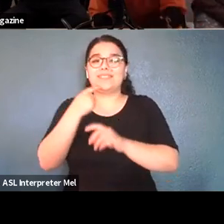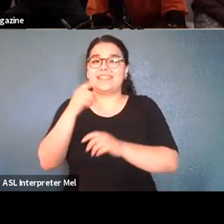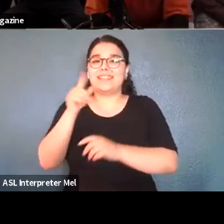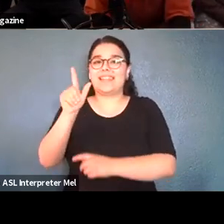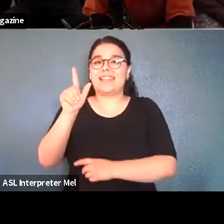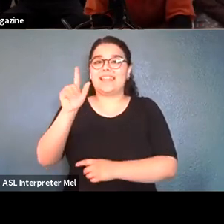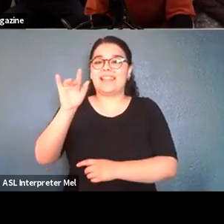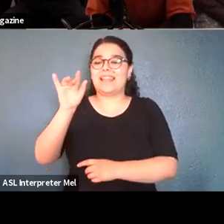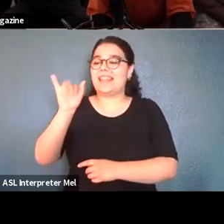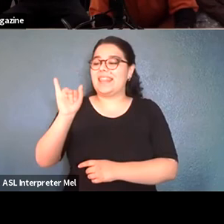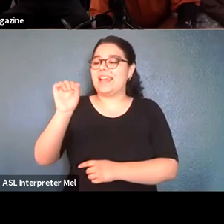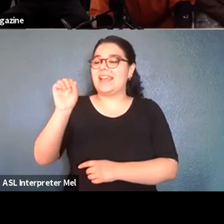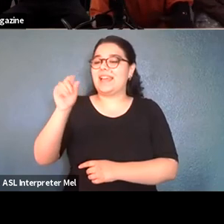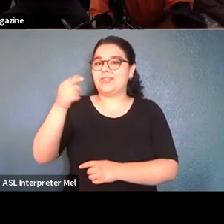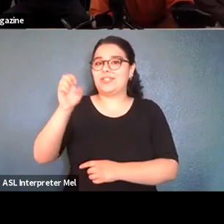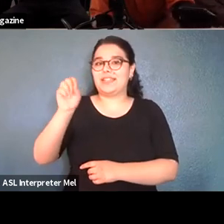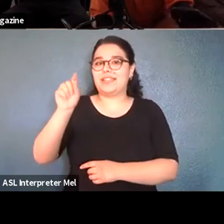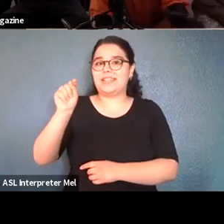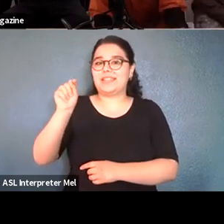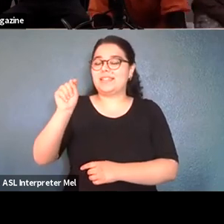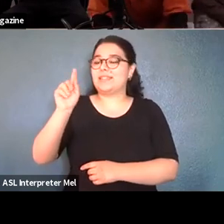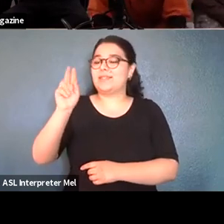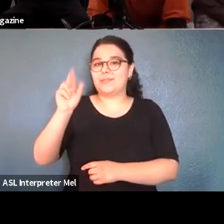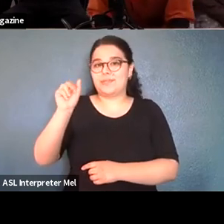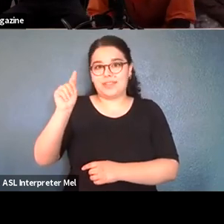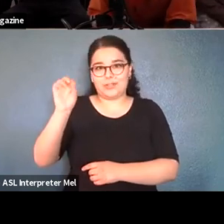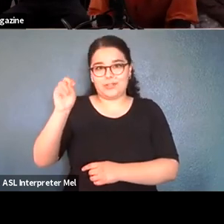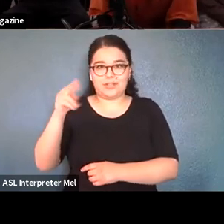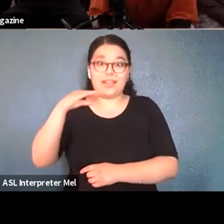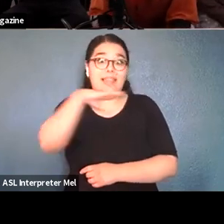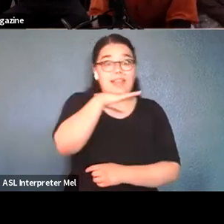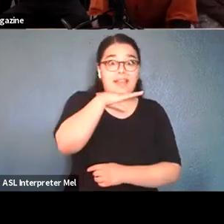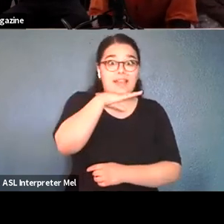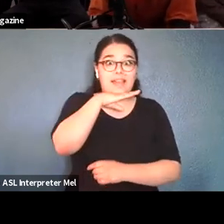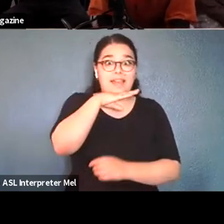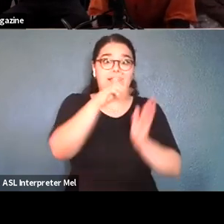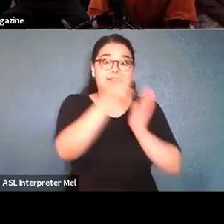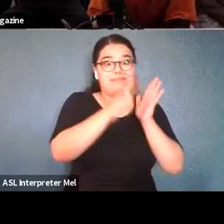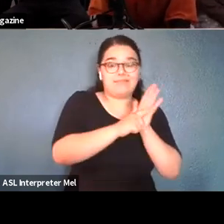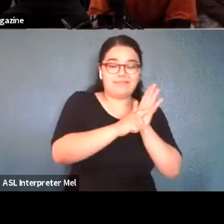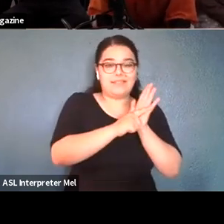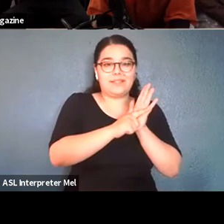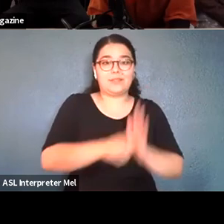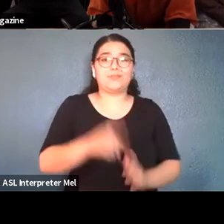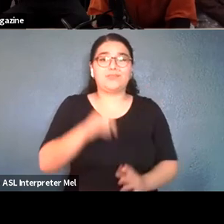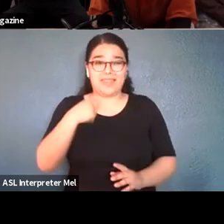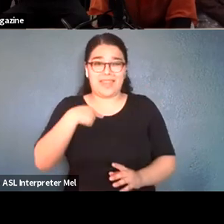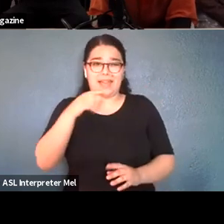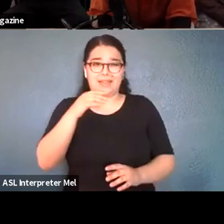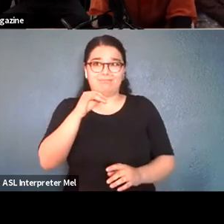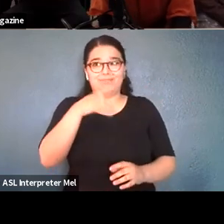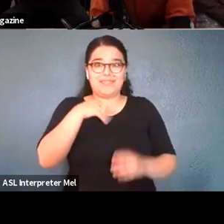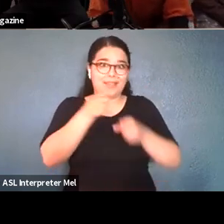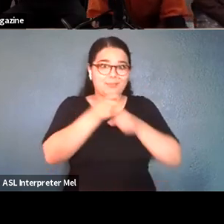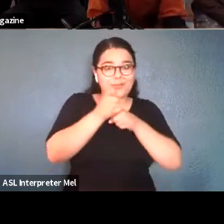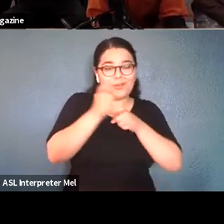poor people if you use any of our words. We always say, poor folks, the only property us poor people have is intellectual property.